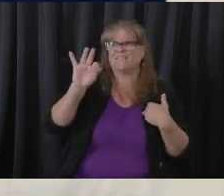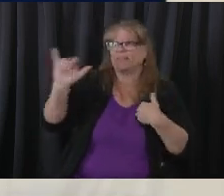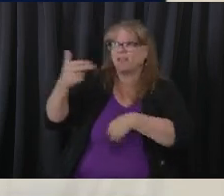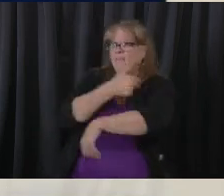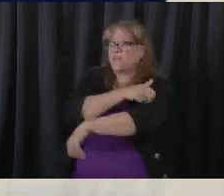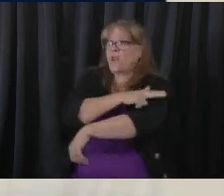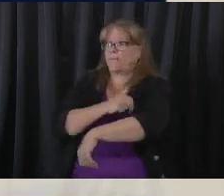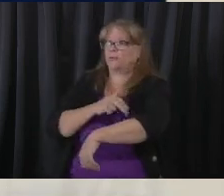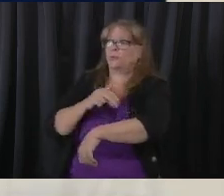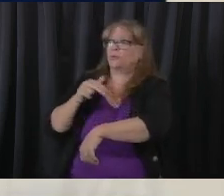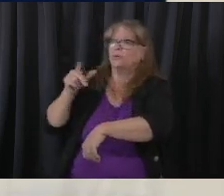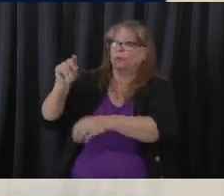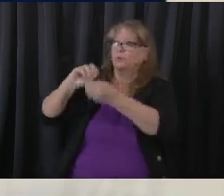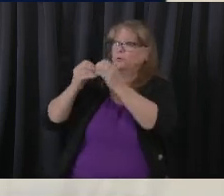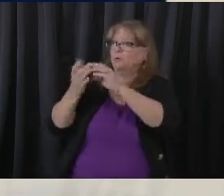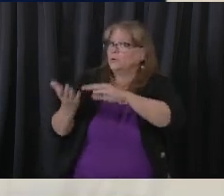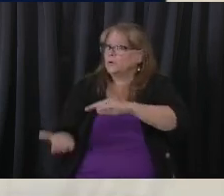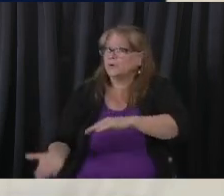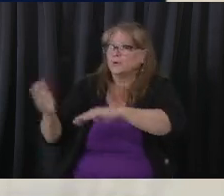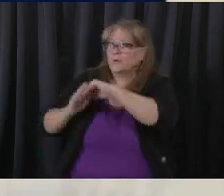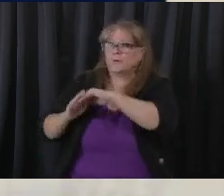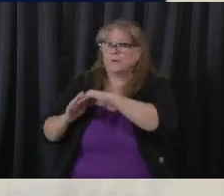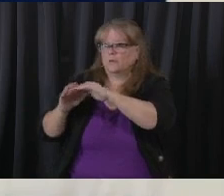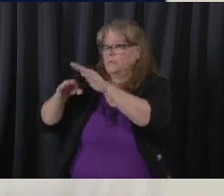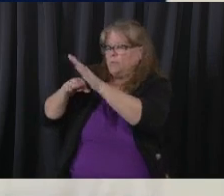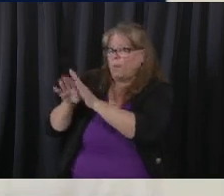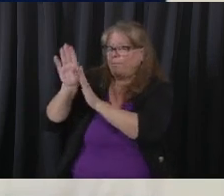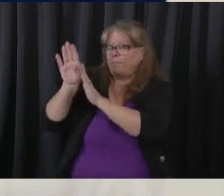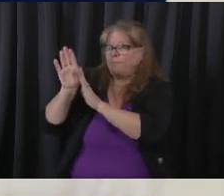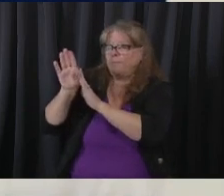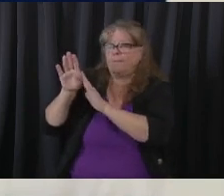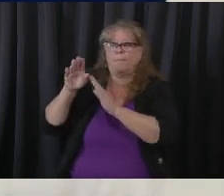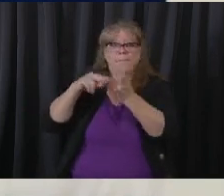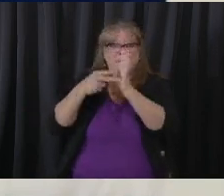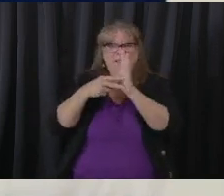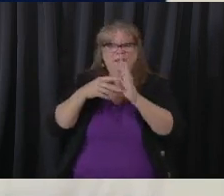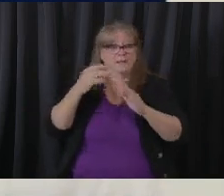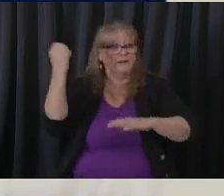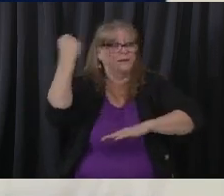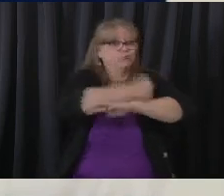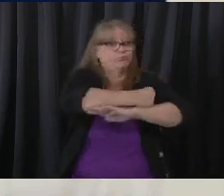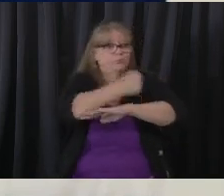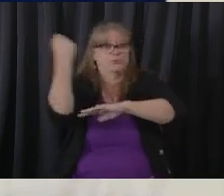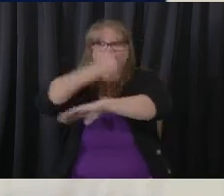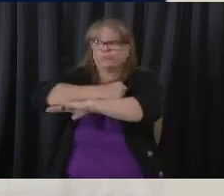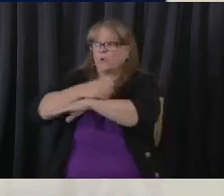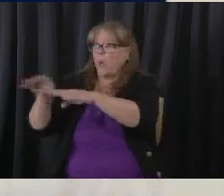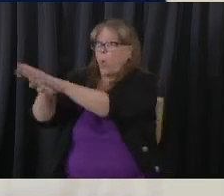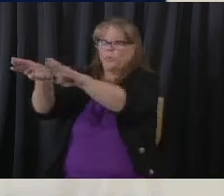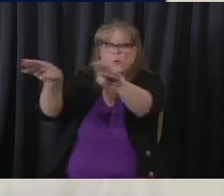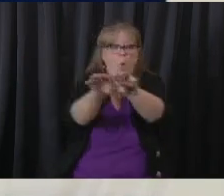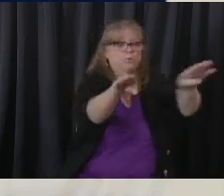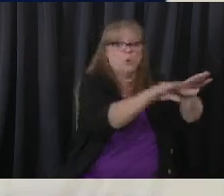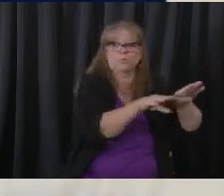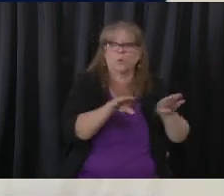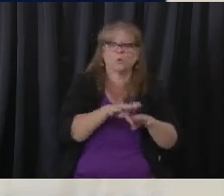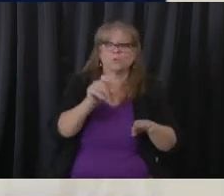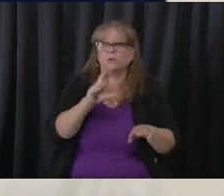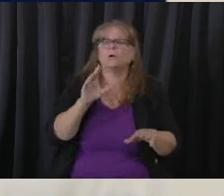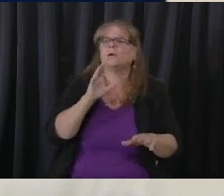that a possibility? Thank you. A lot of questions there. We do virtual briefings. We do